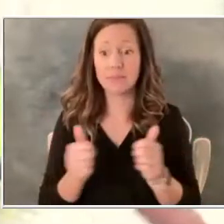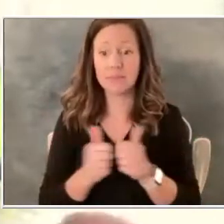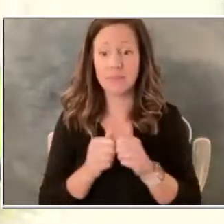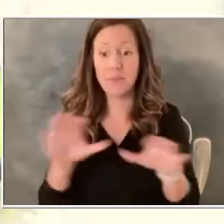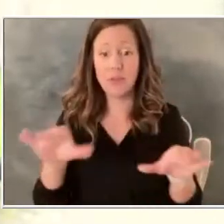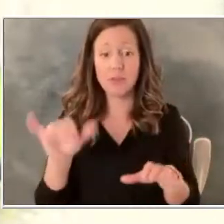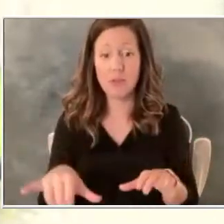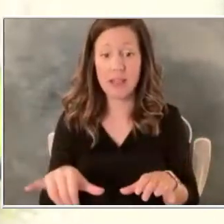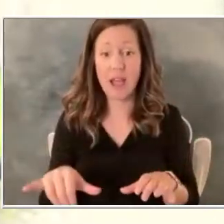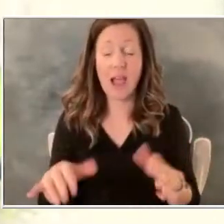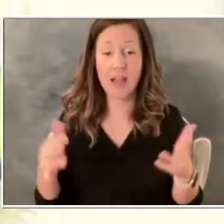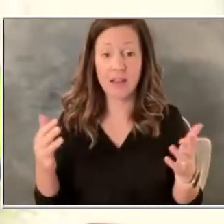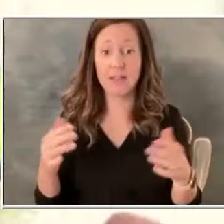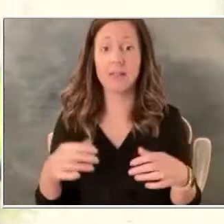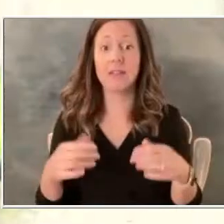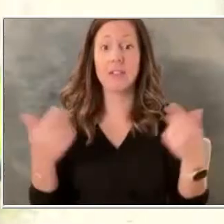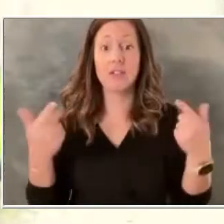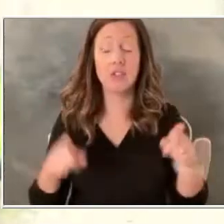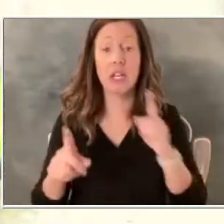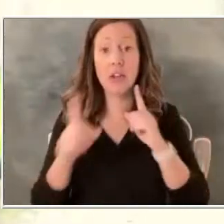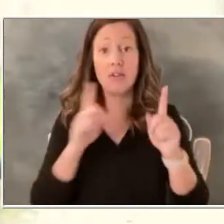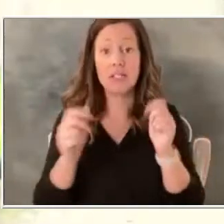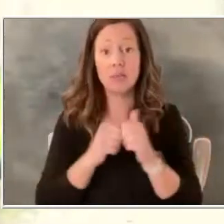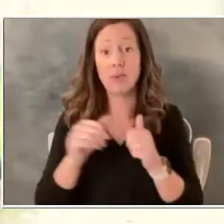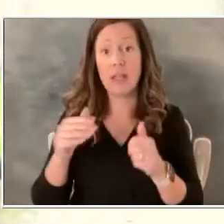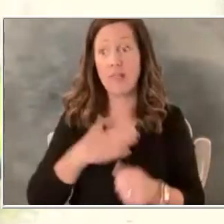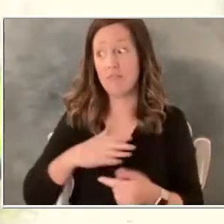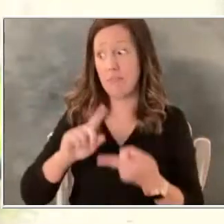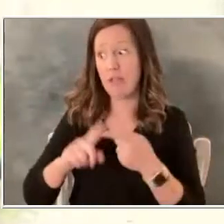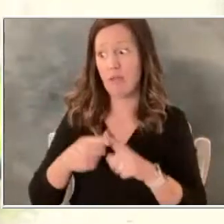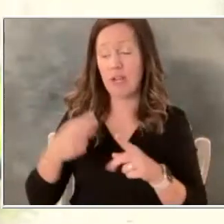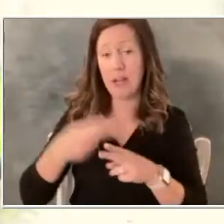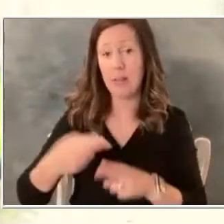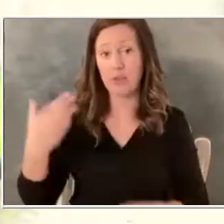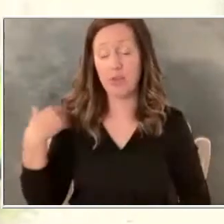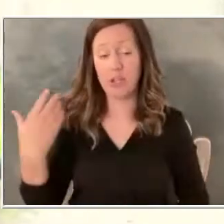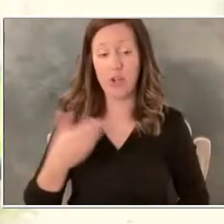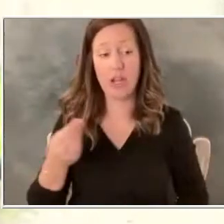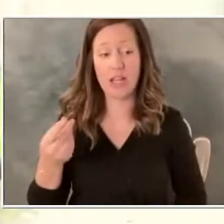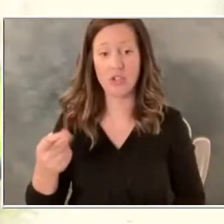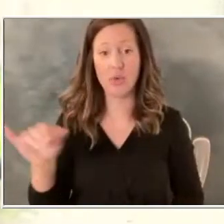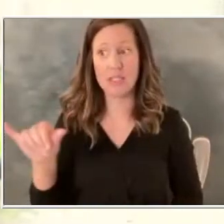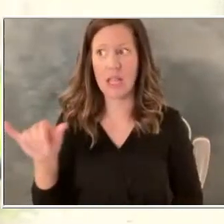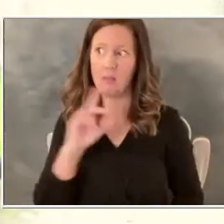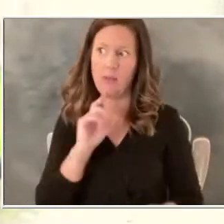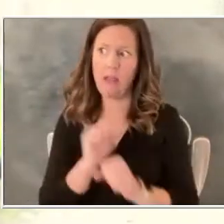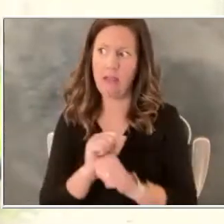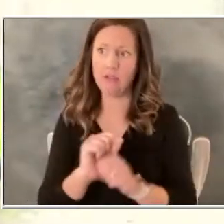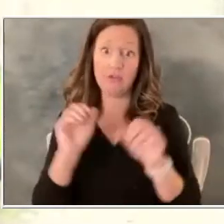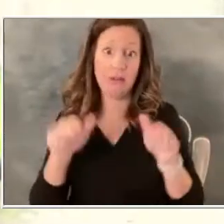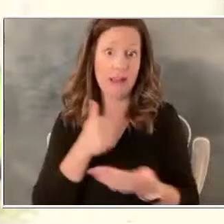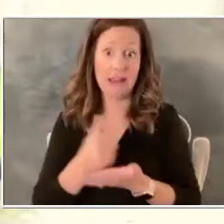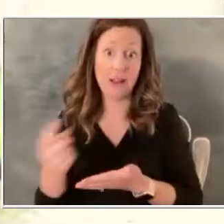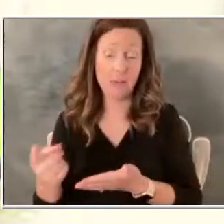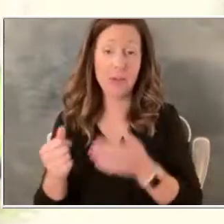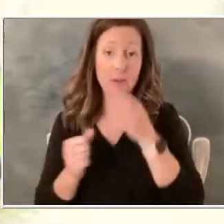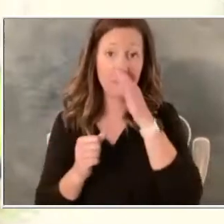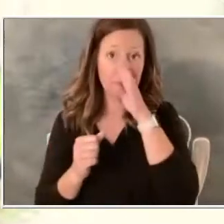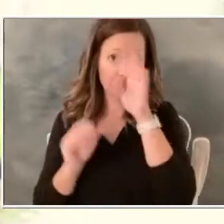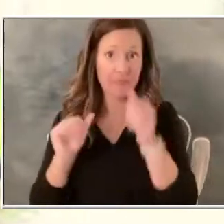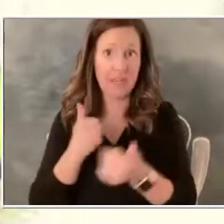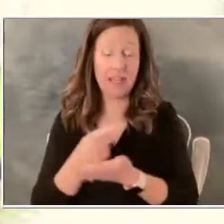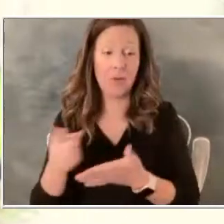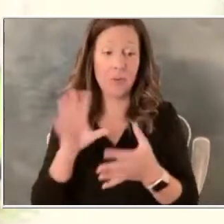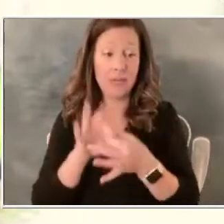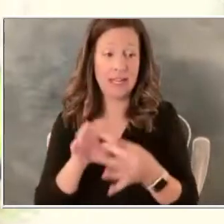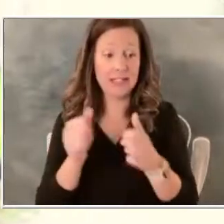when I was in conversation with Megan, the friend I mentioned earlier, and she was like, actually, I can help you. I can help you get connected with